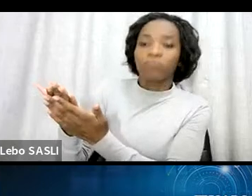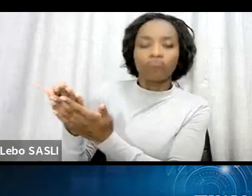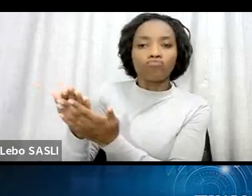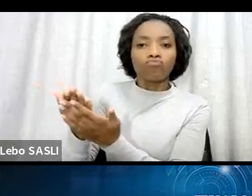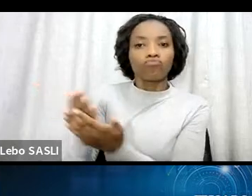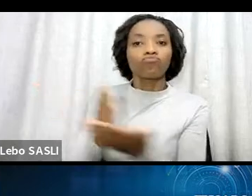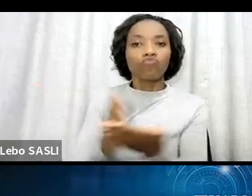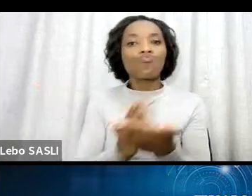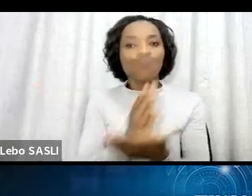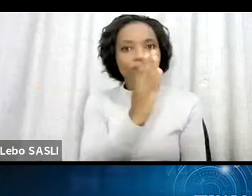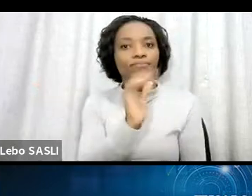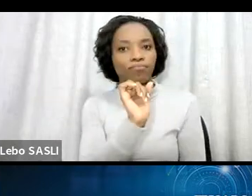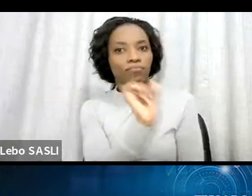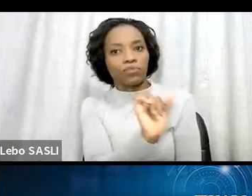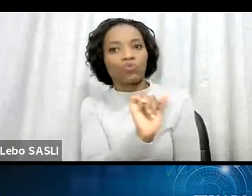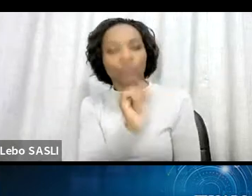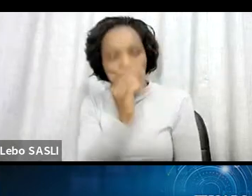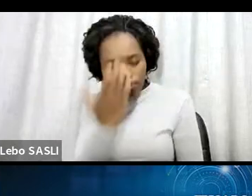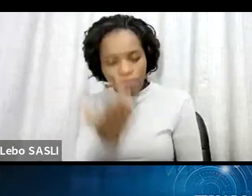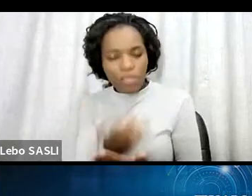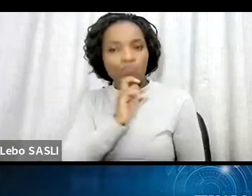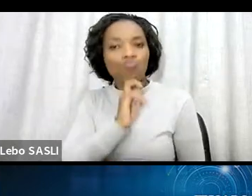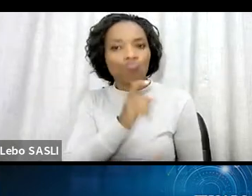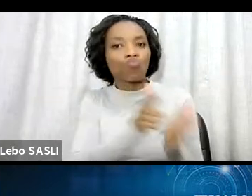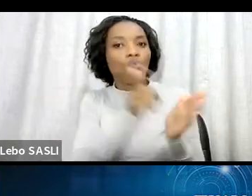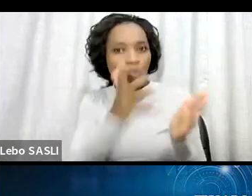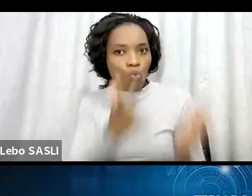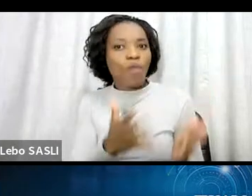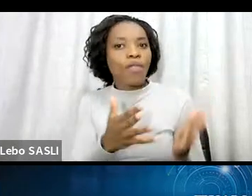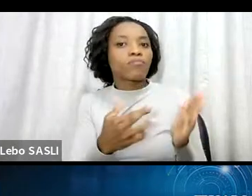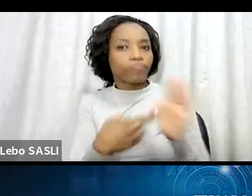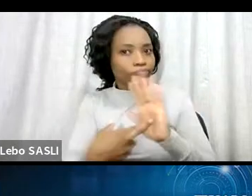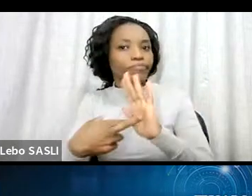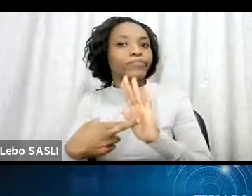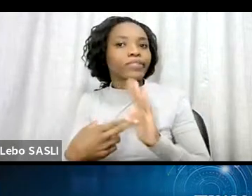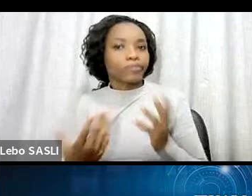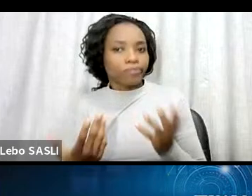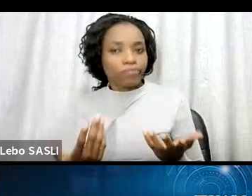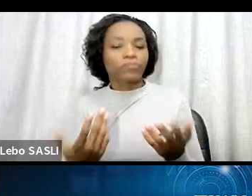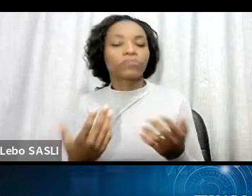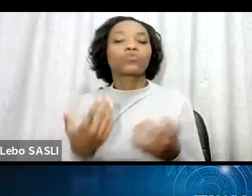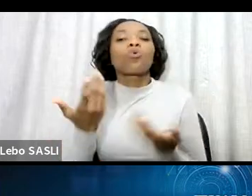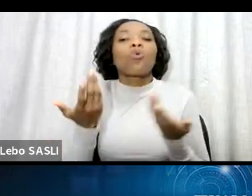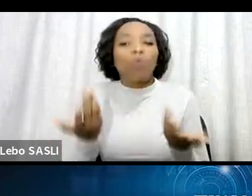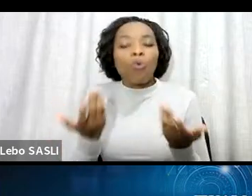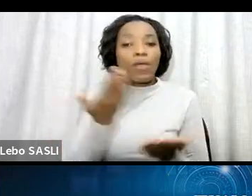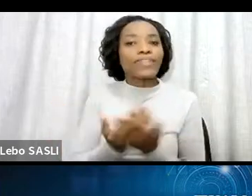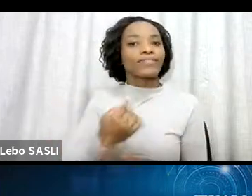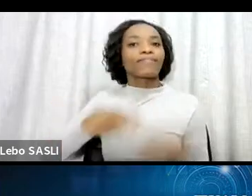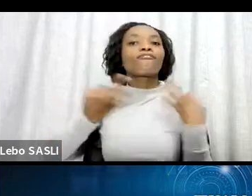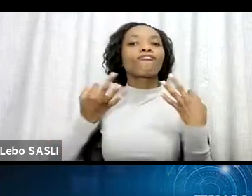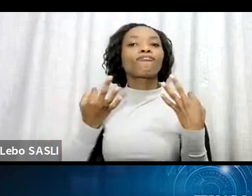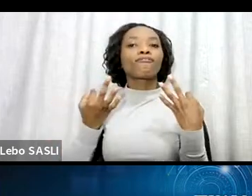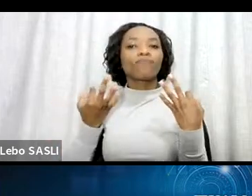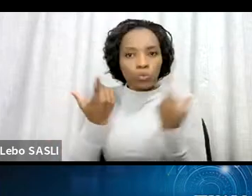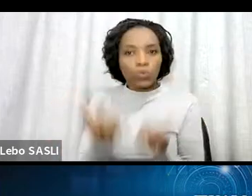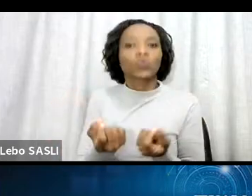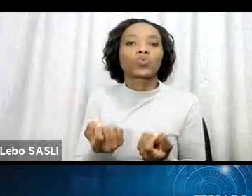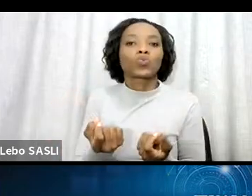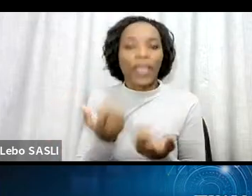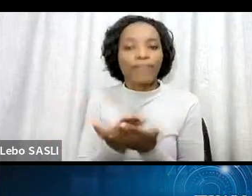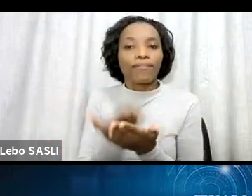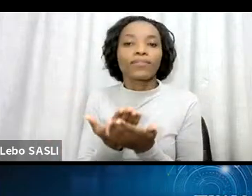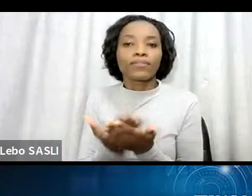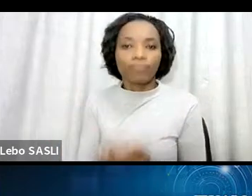right to use legal representation, or you can do it yourself.